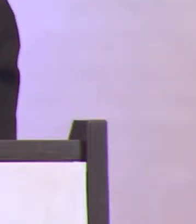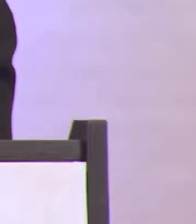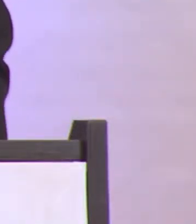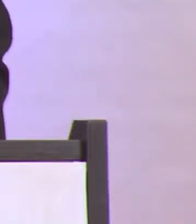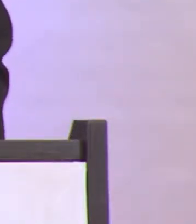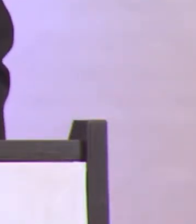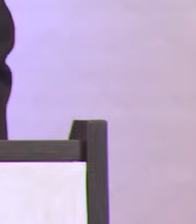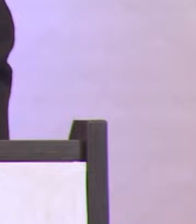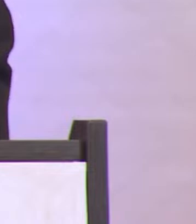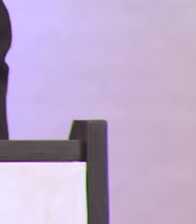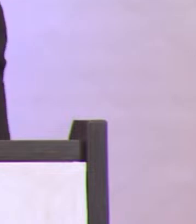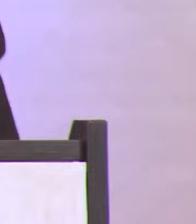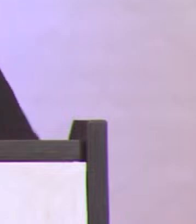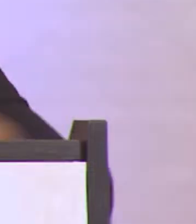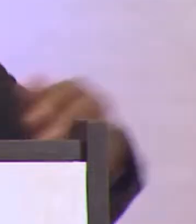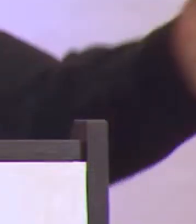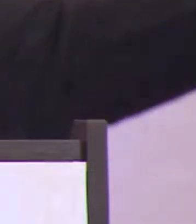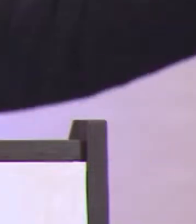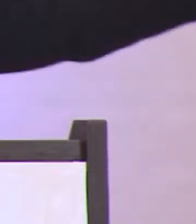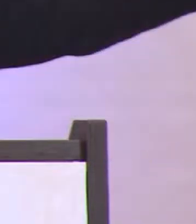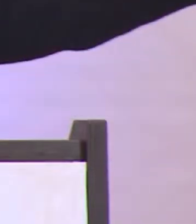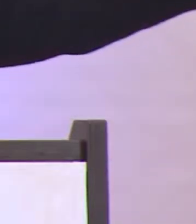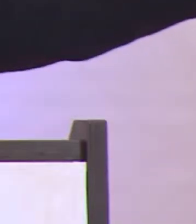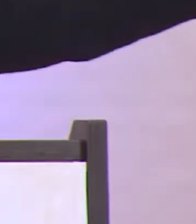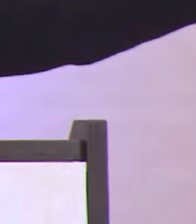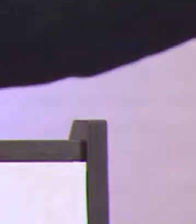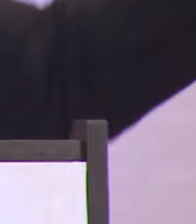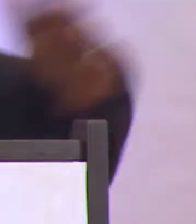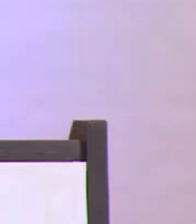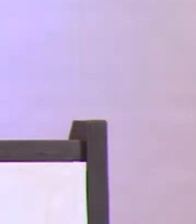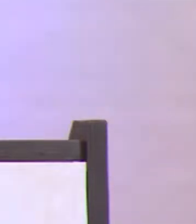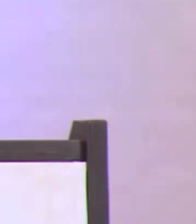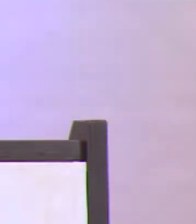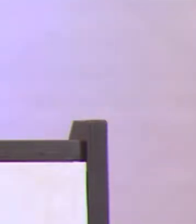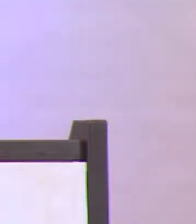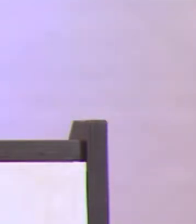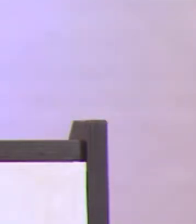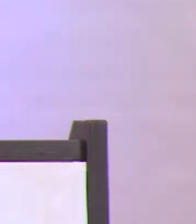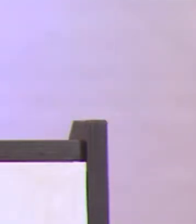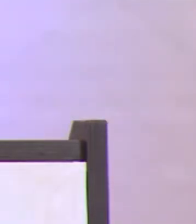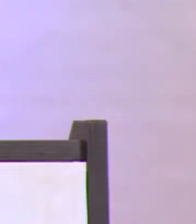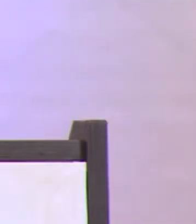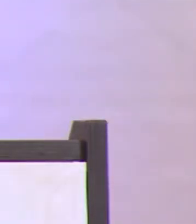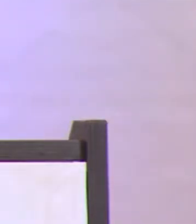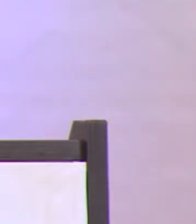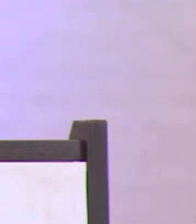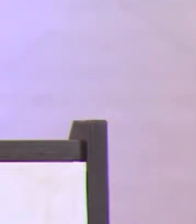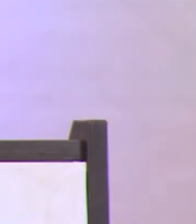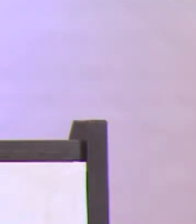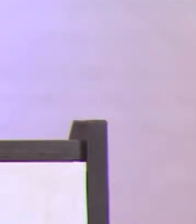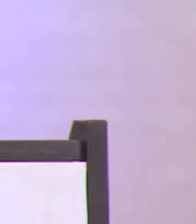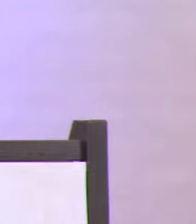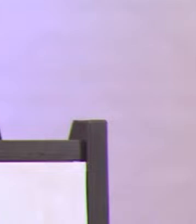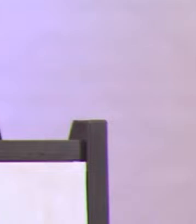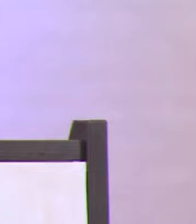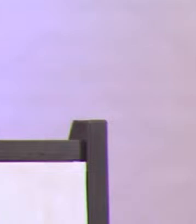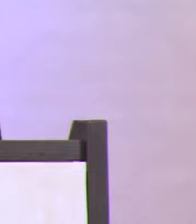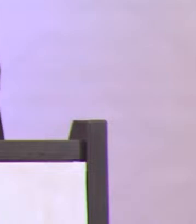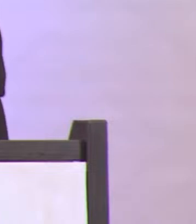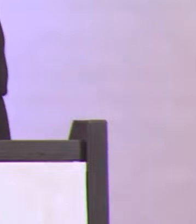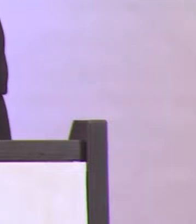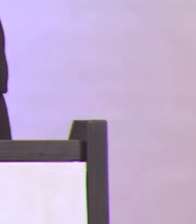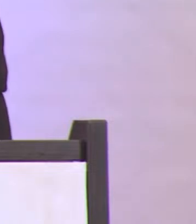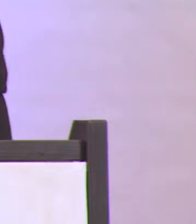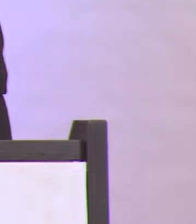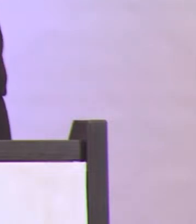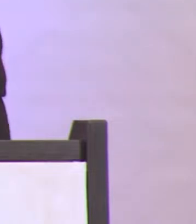at the stage. So the tea is served right here and also on the back side of the room, and you're